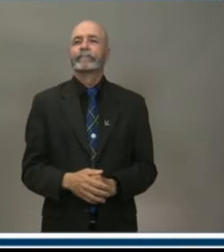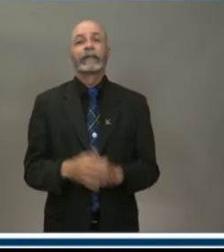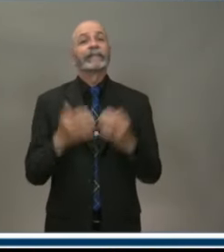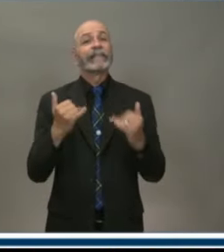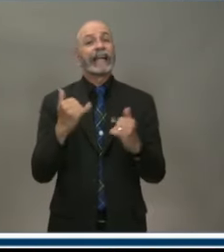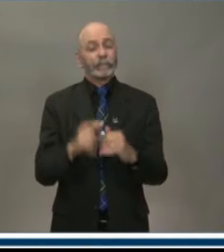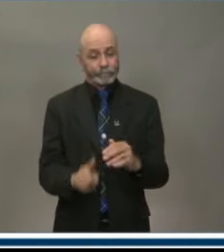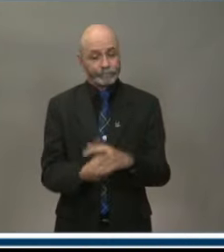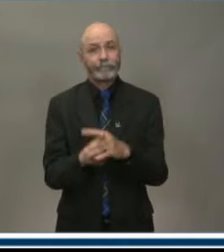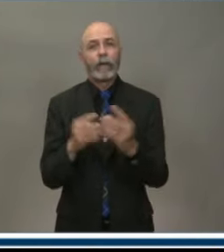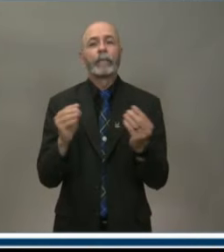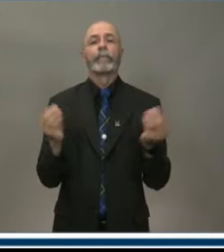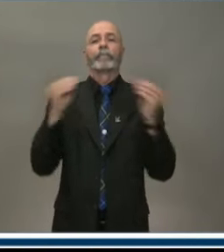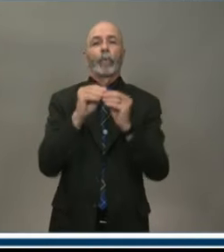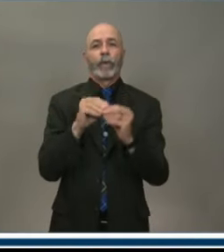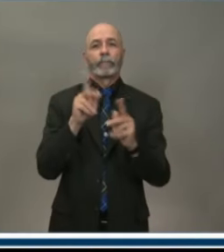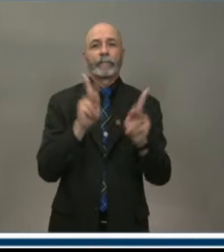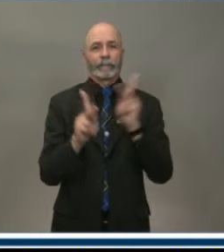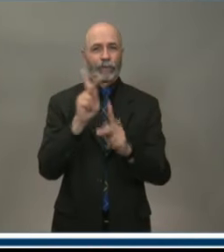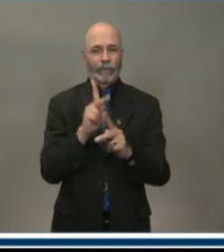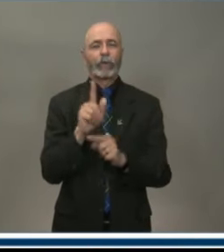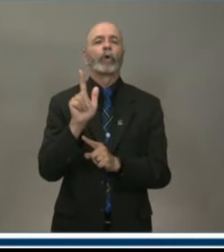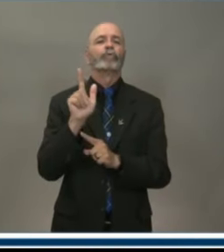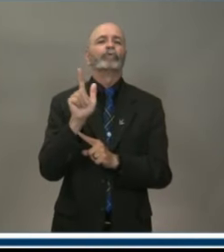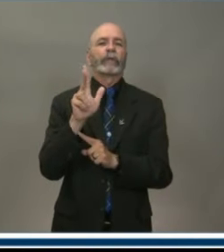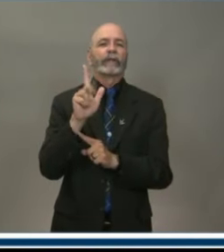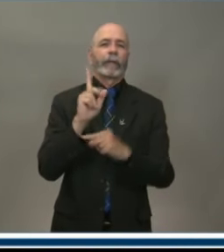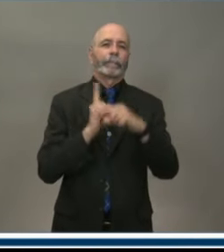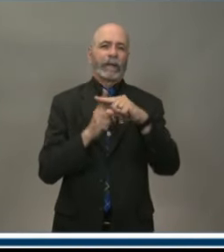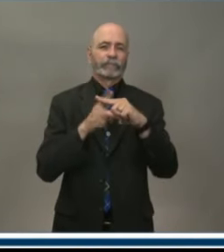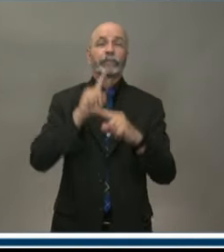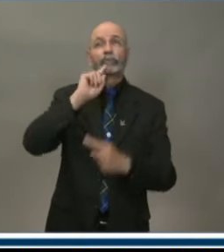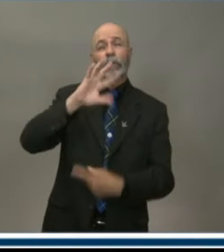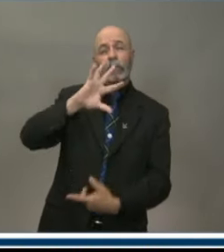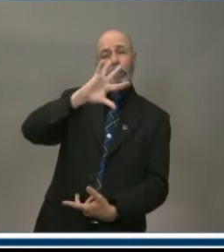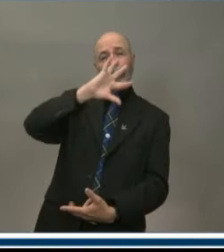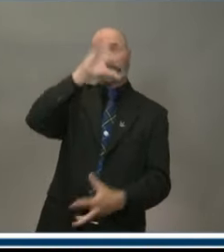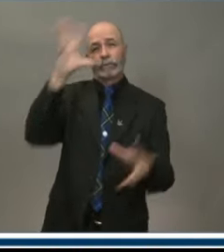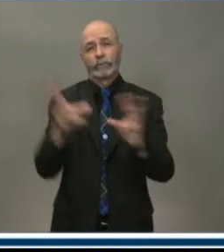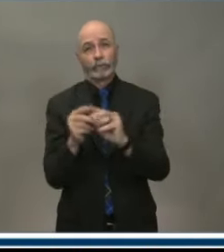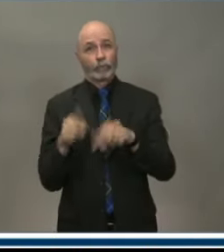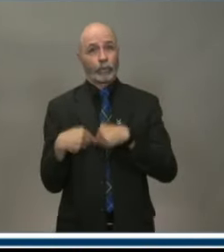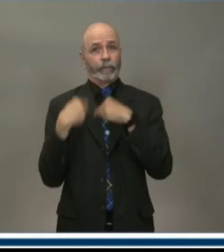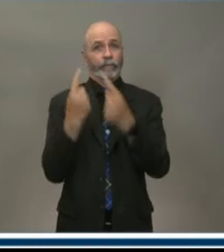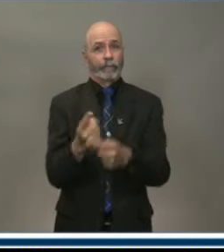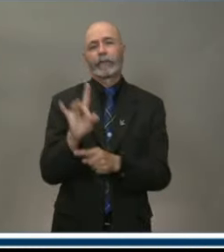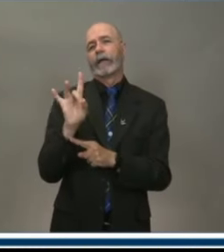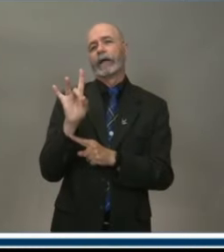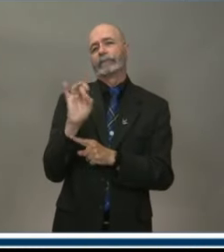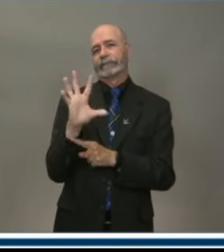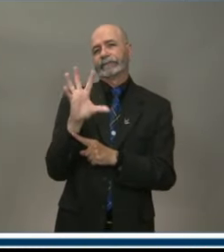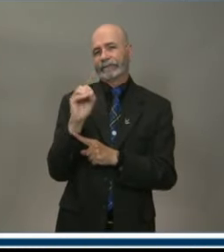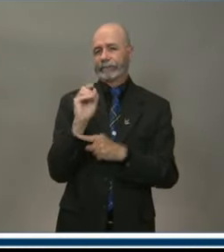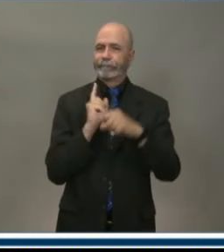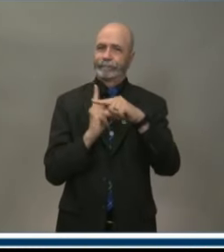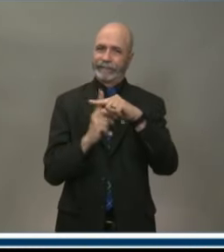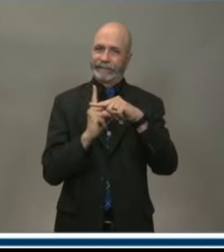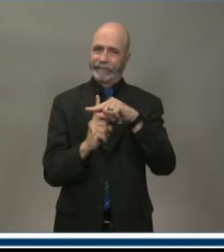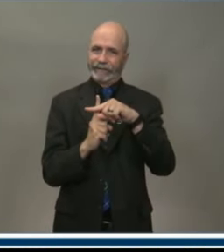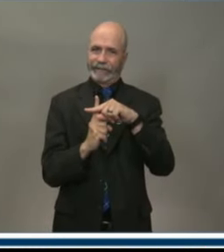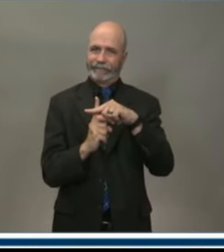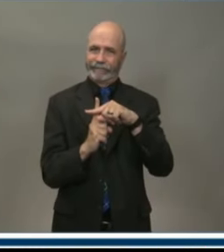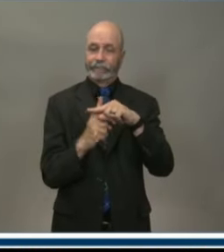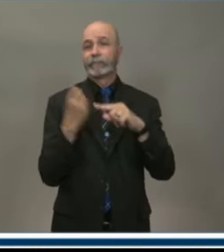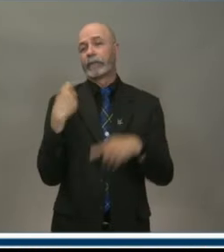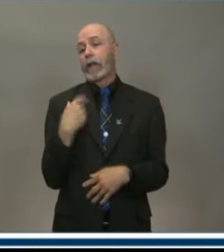of COVID-19, bringing the total number of cases in Nova Scotia to 850. We currently have 11 individuals